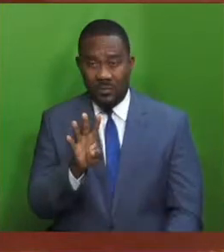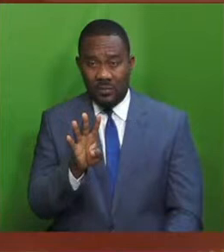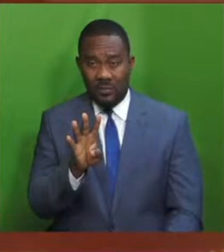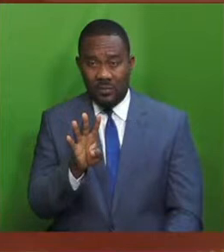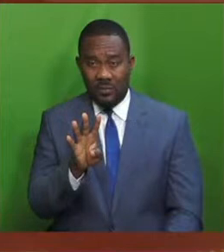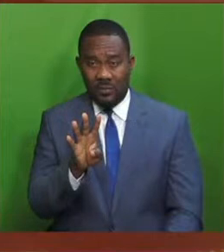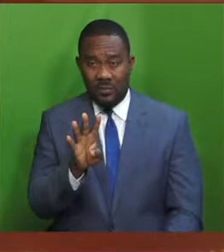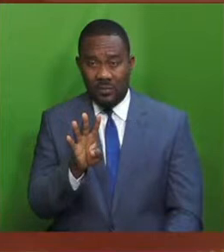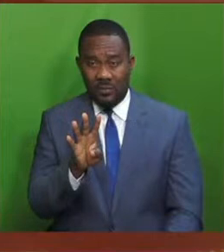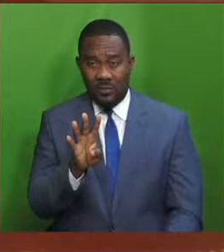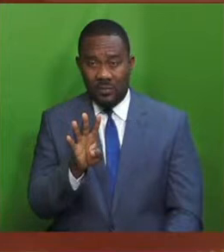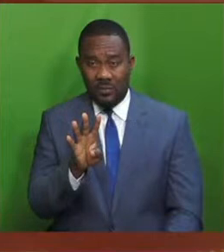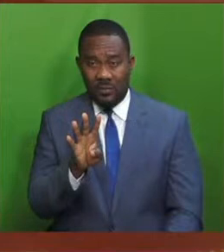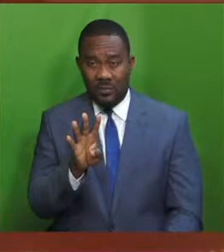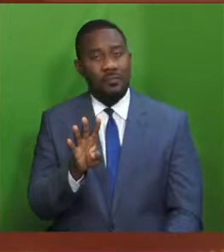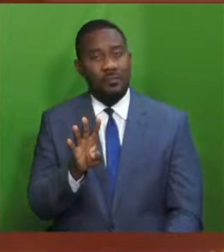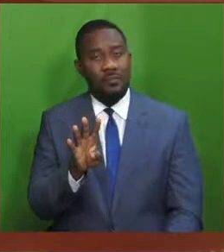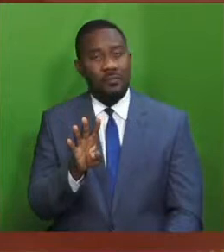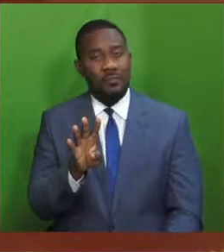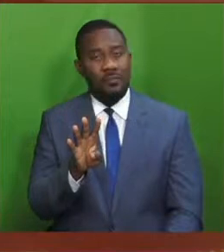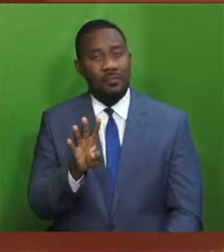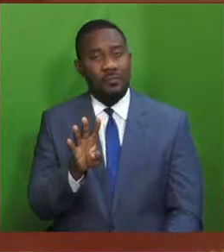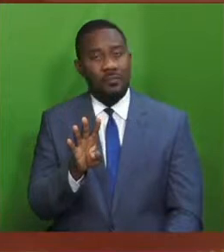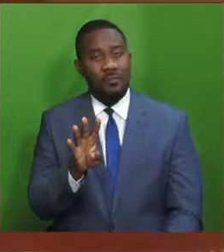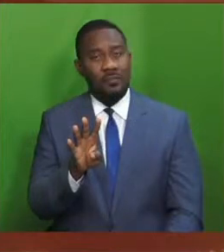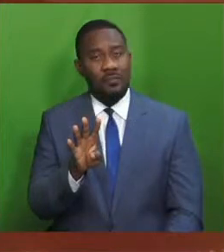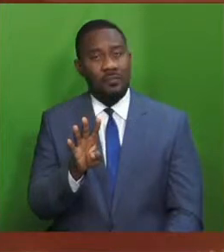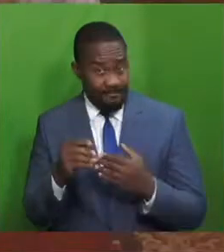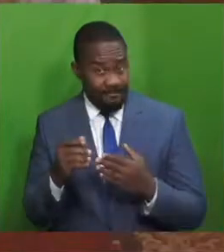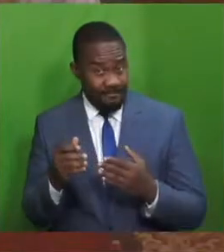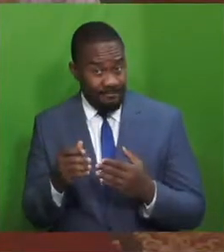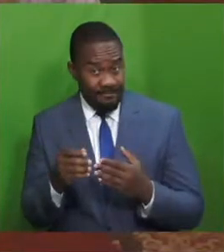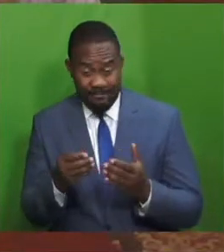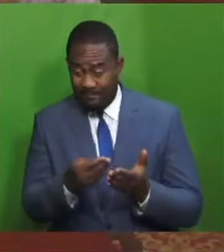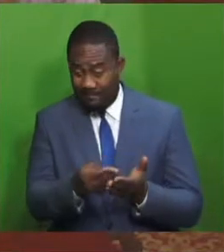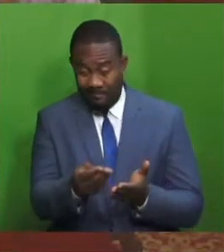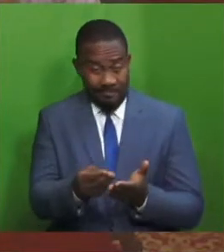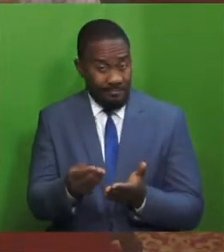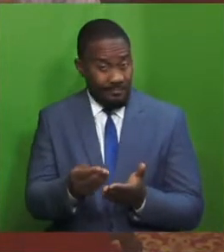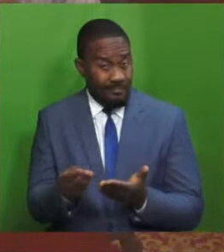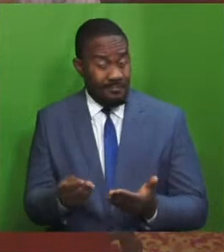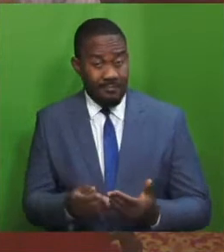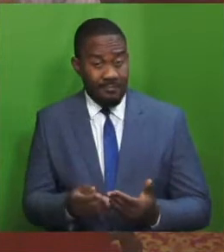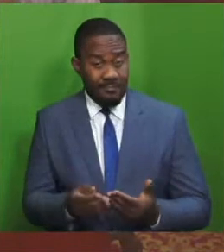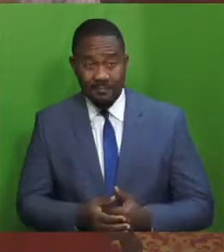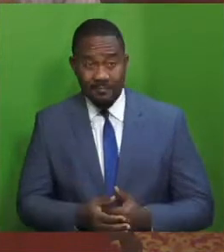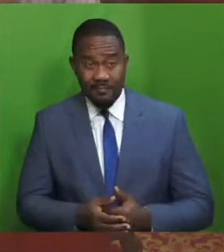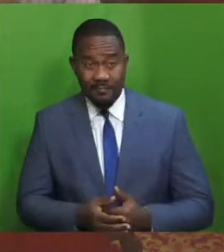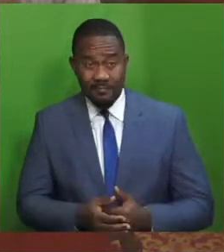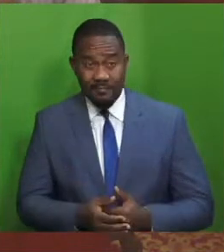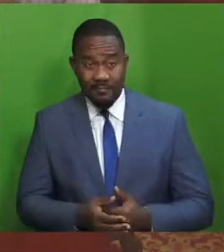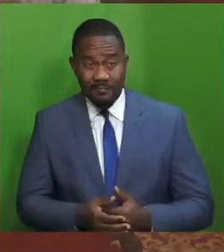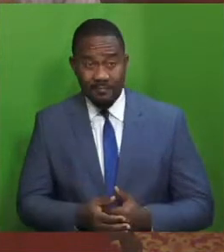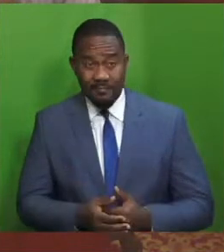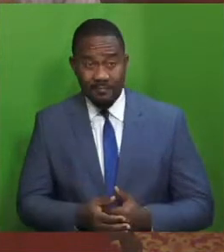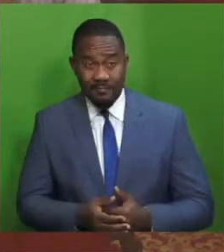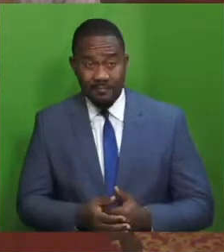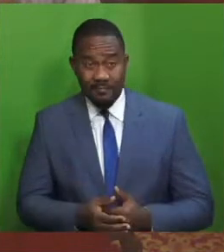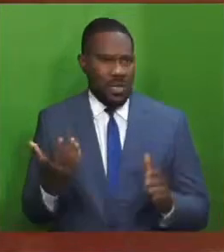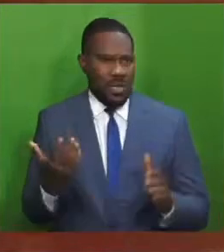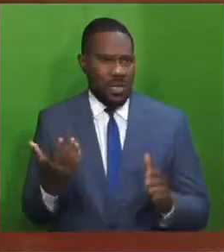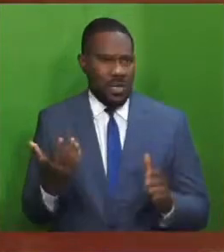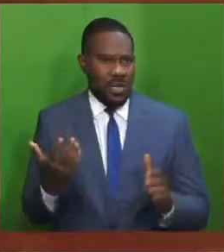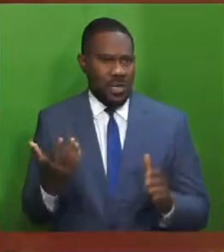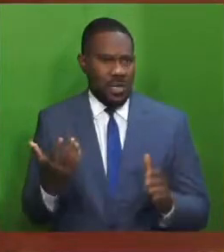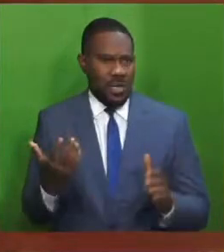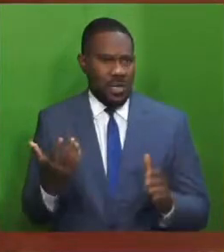1.5 billion Ghana cedis. And as I said, in many instances, duplication. The very